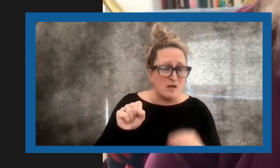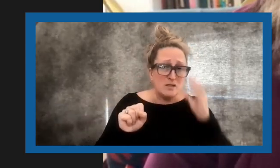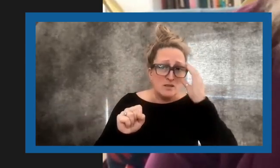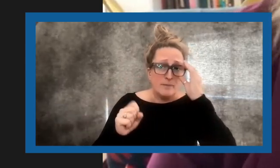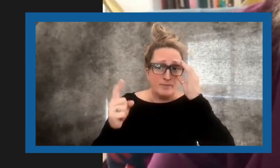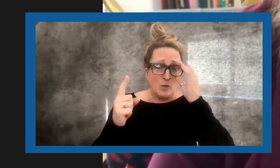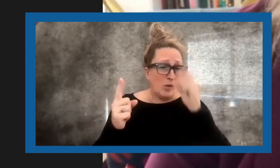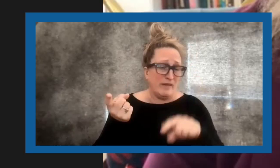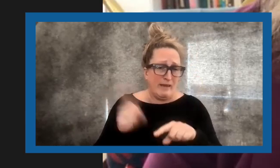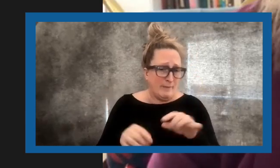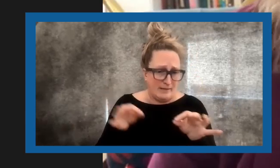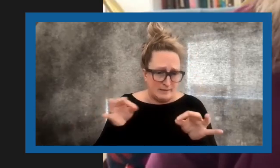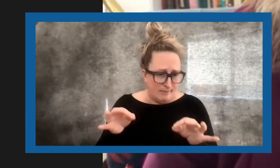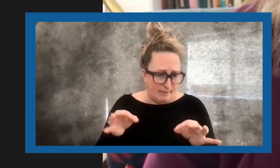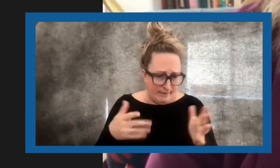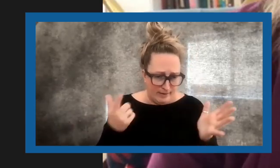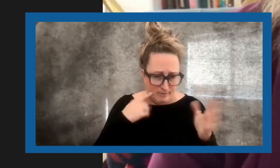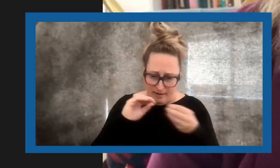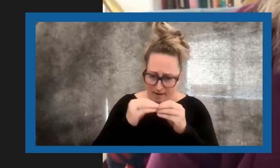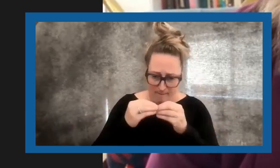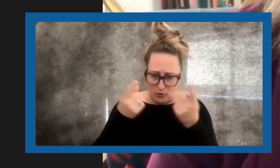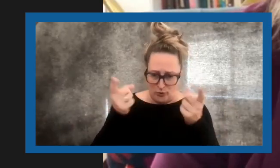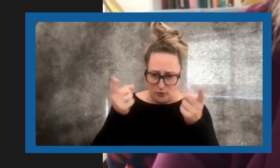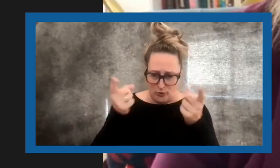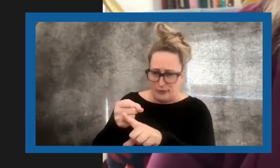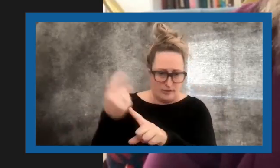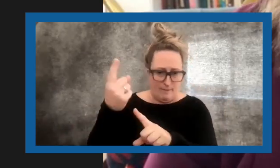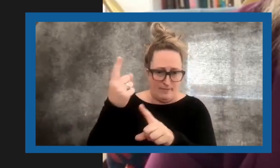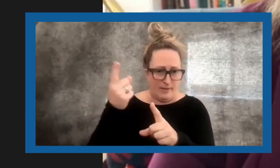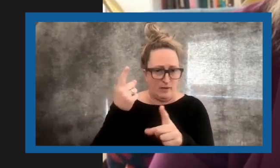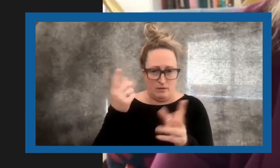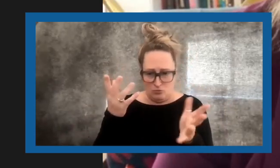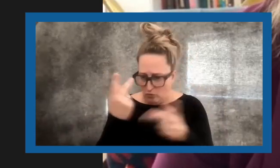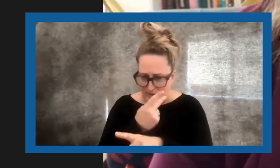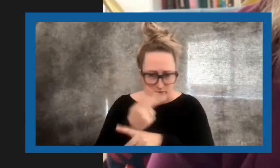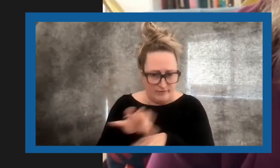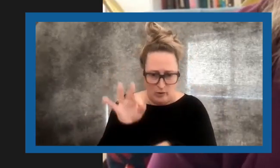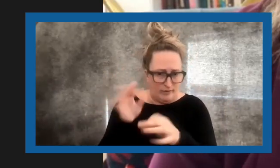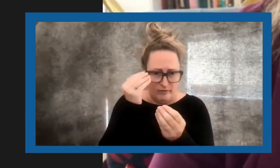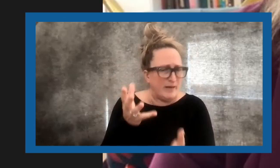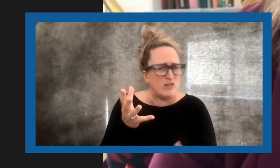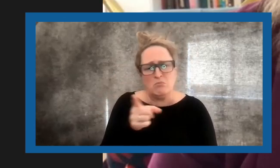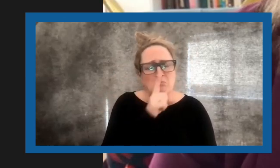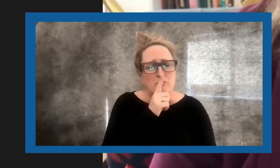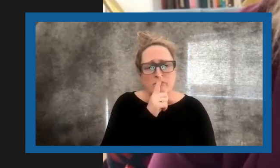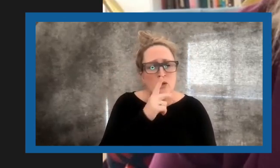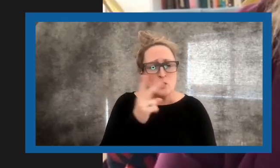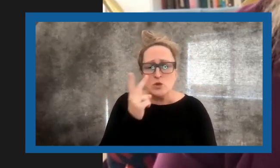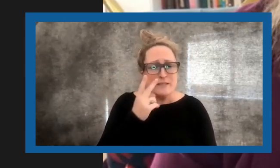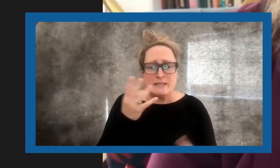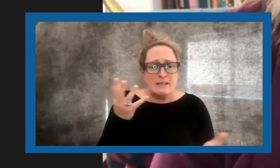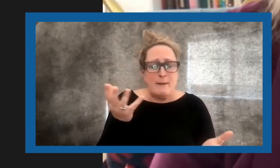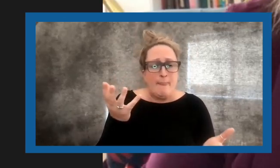one that can't be explained by statistical anomalies or other issues of trying to find information. We're just seeing this